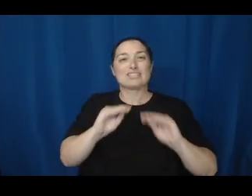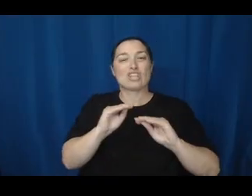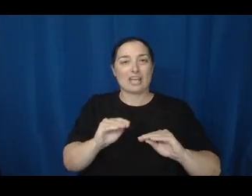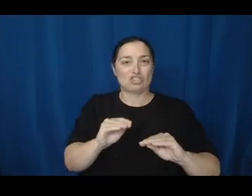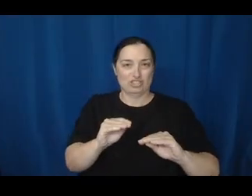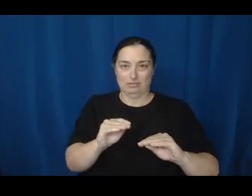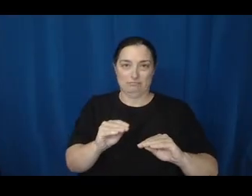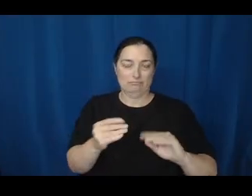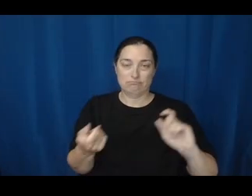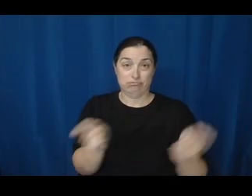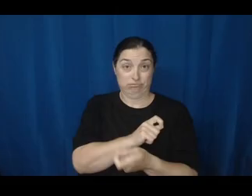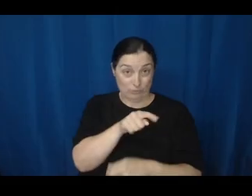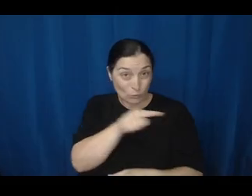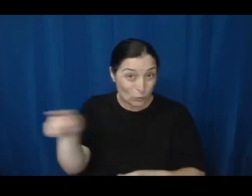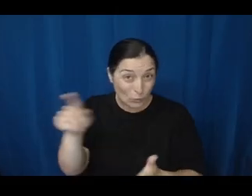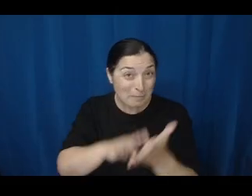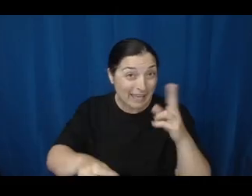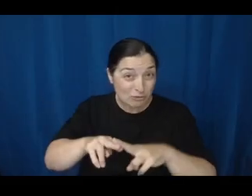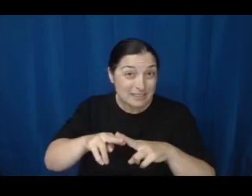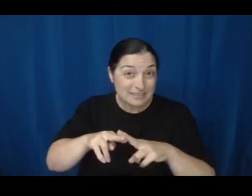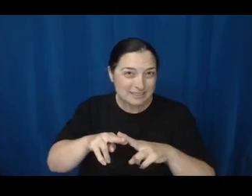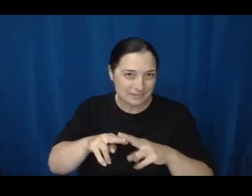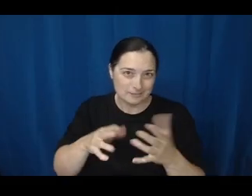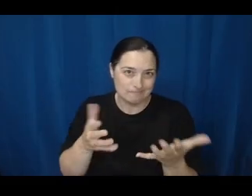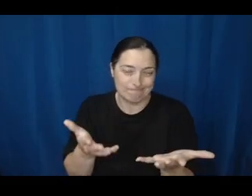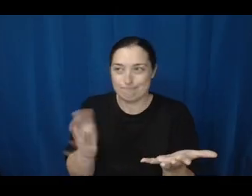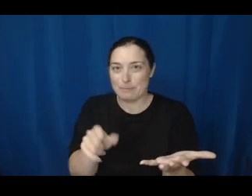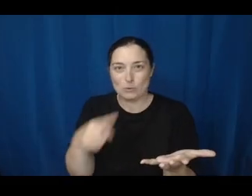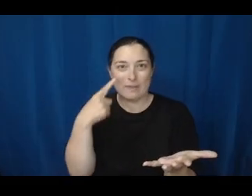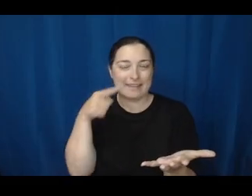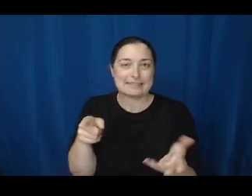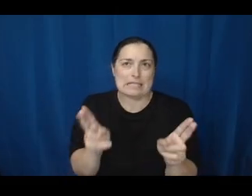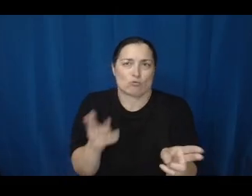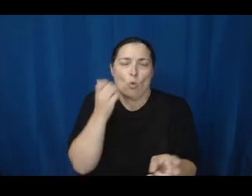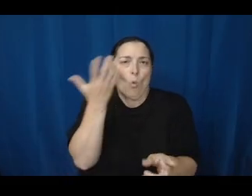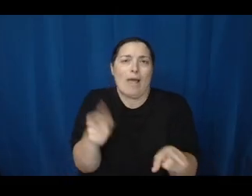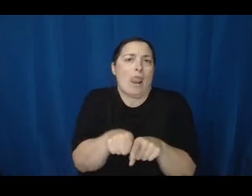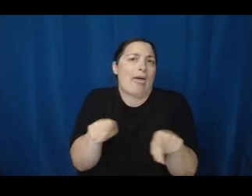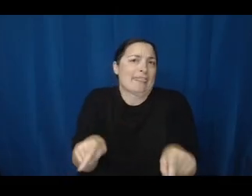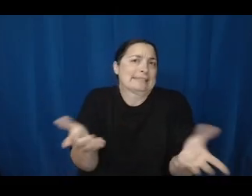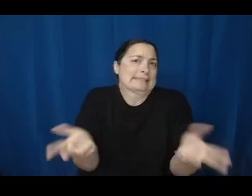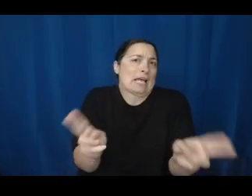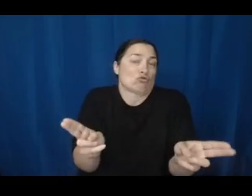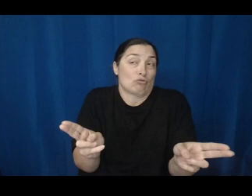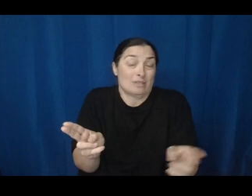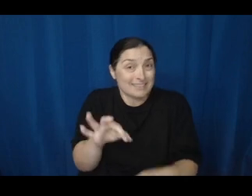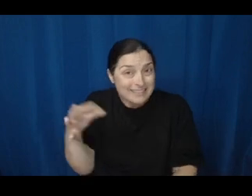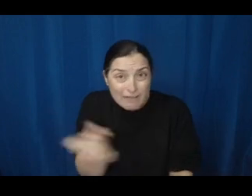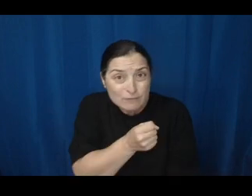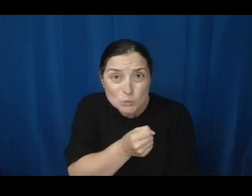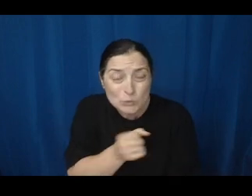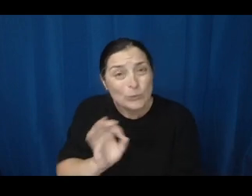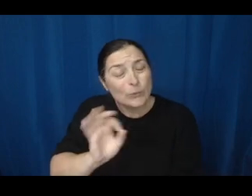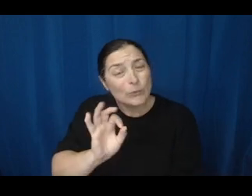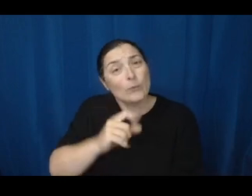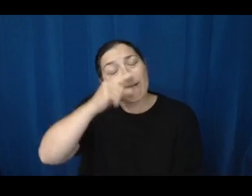here, you kind of think this as a natural thing. This is how it's always been. But it doesn't have to be this way. We can